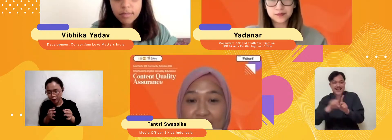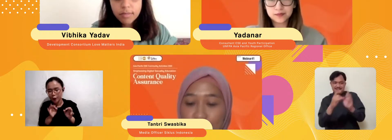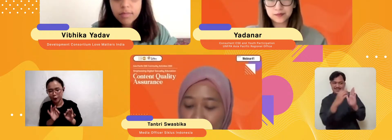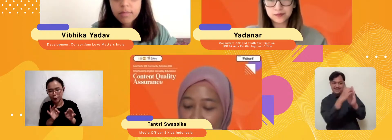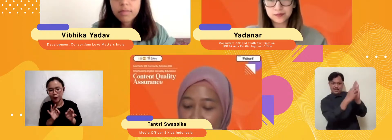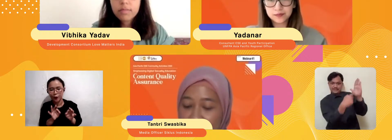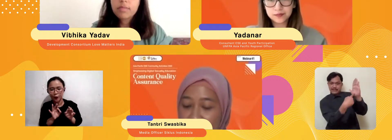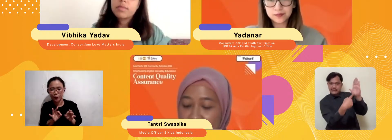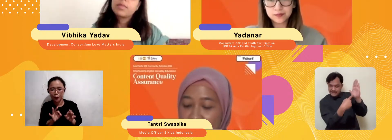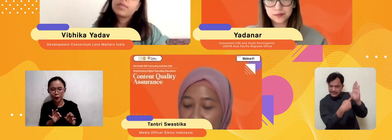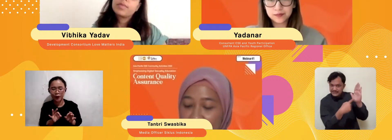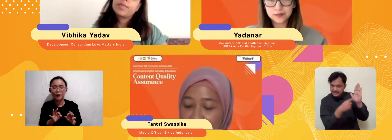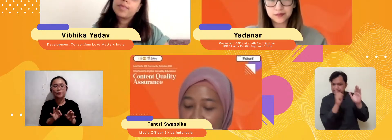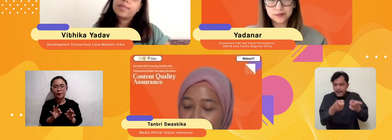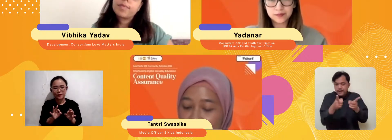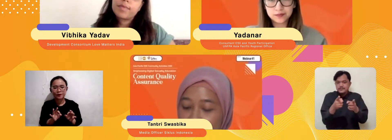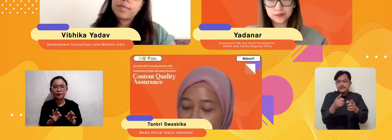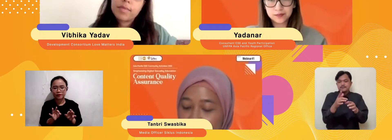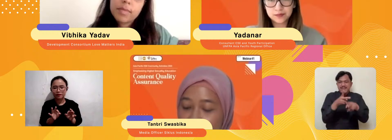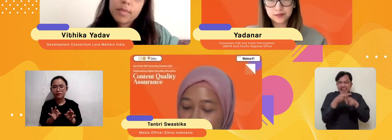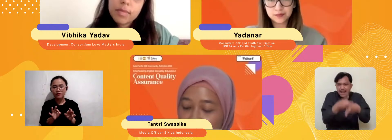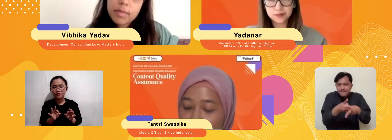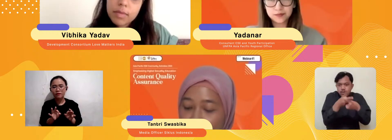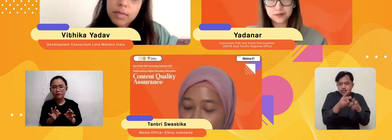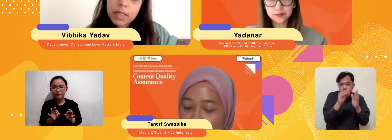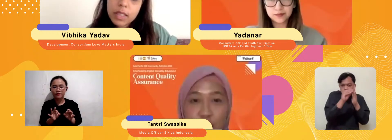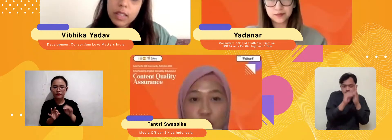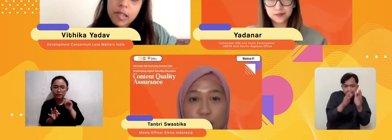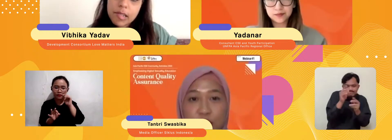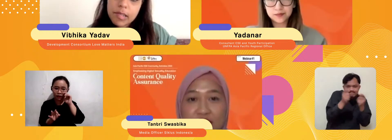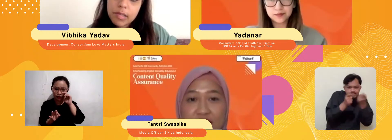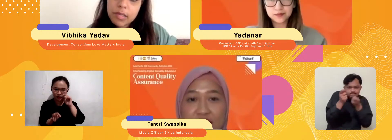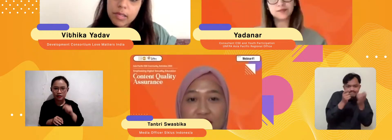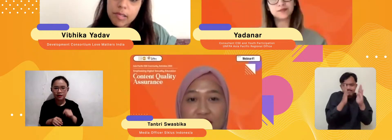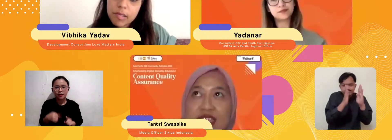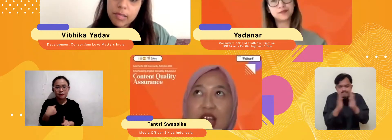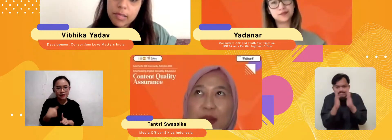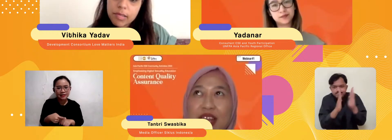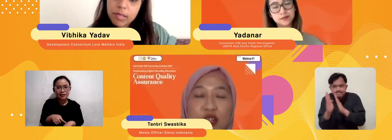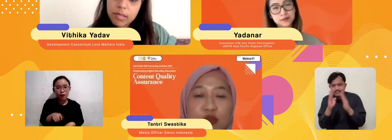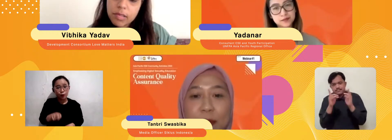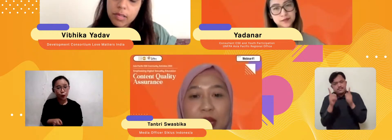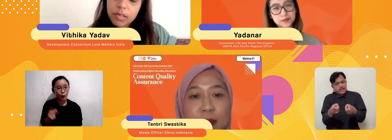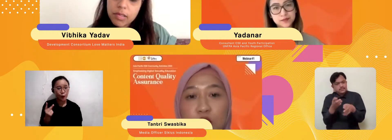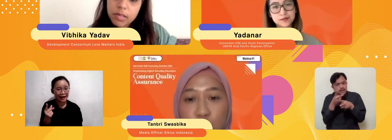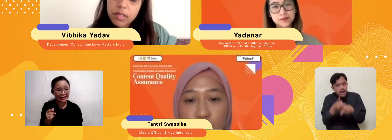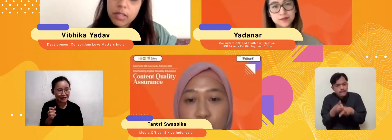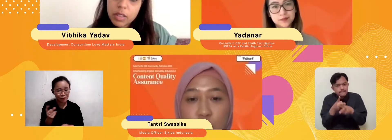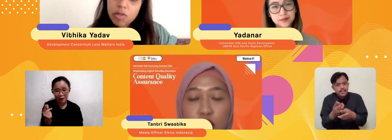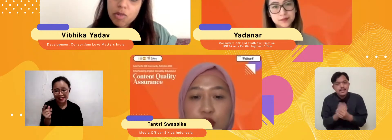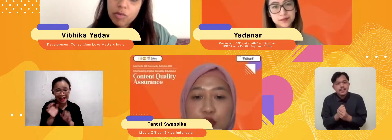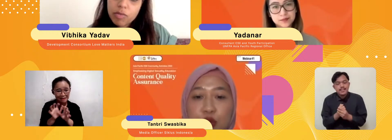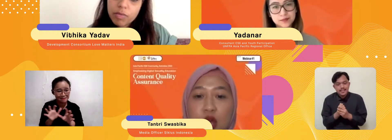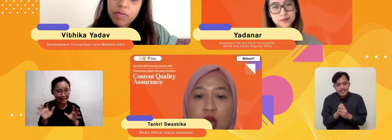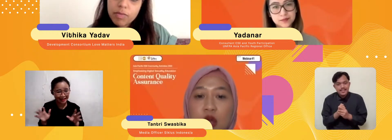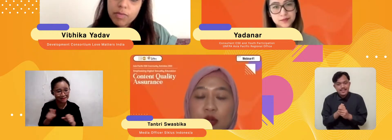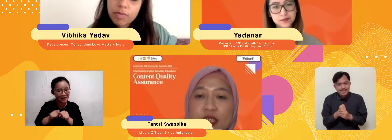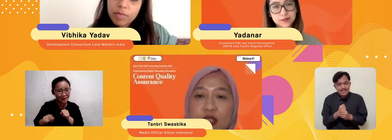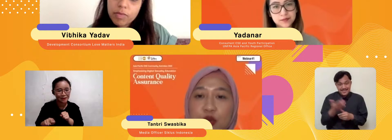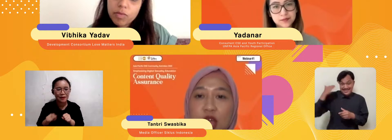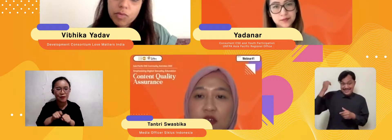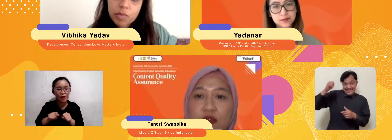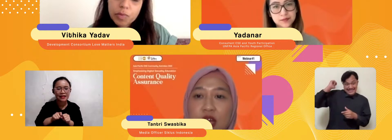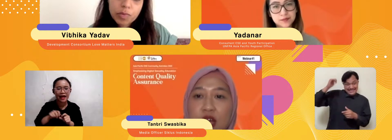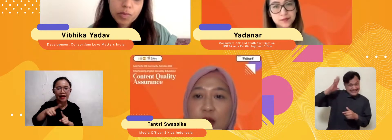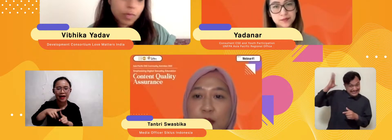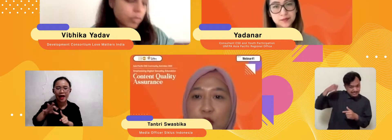it appears that they need so much money to operate this, I mean, like maybe tools, or to